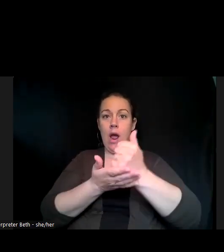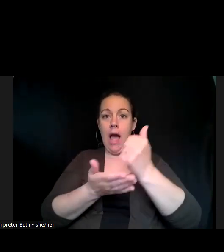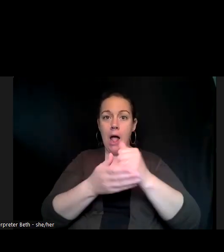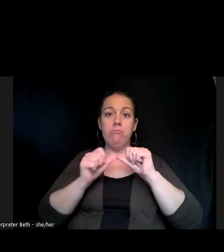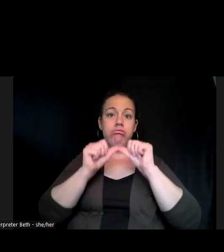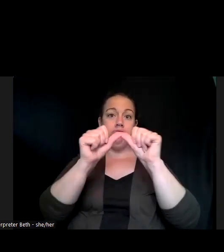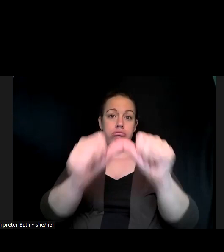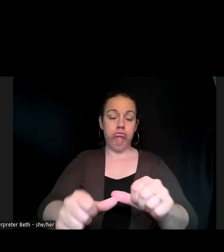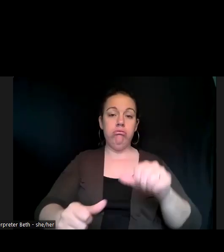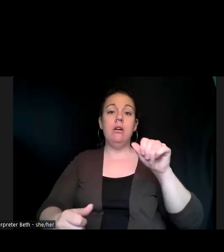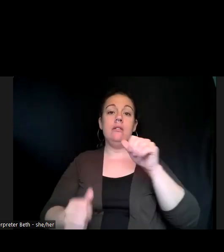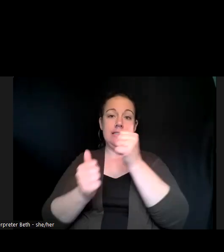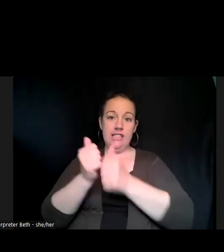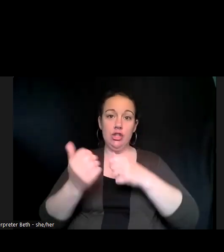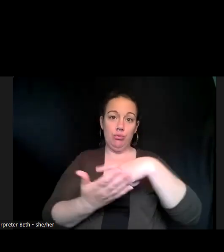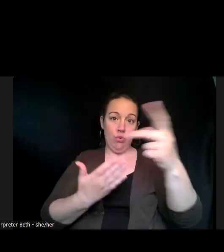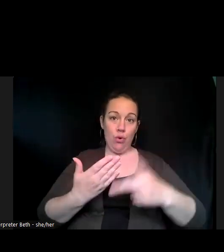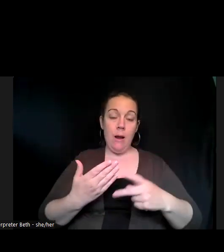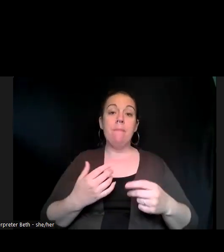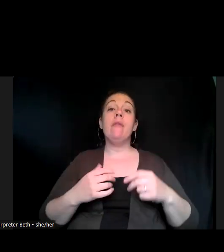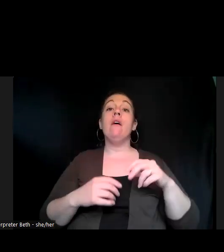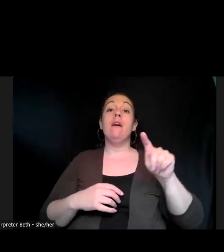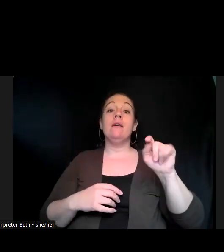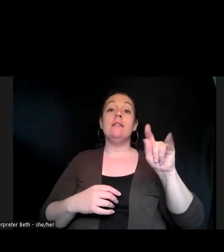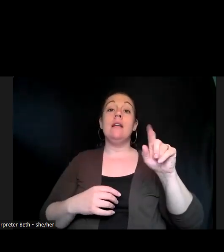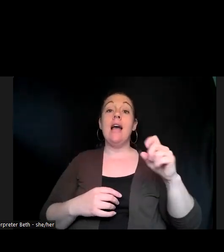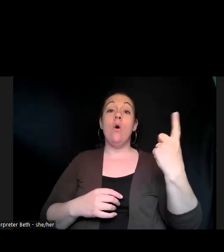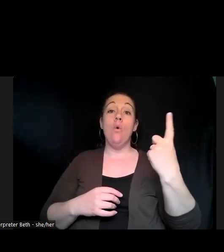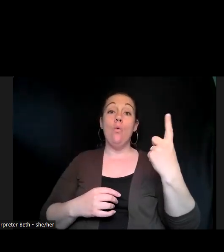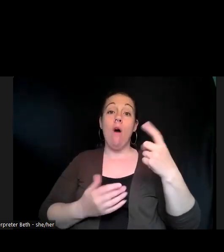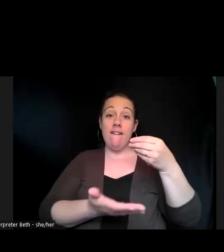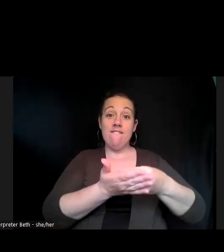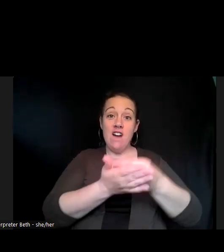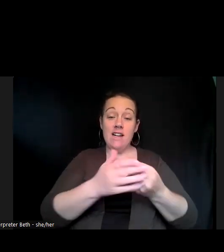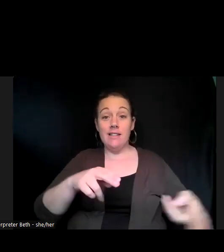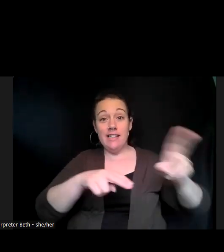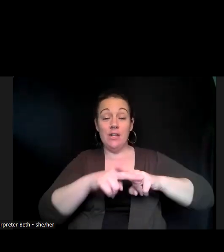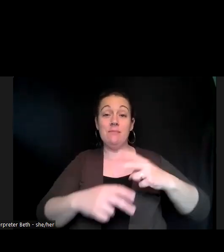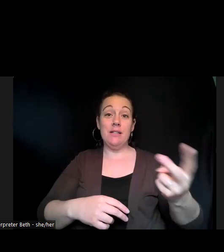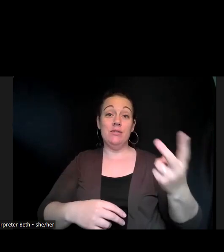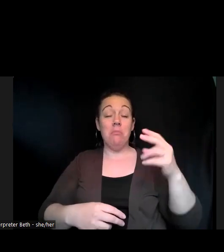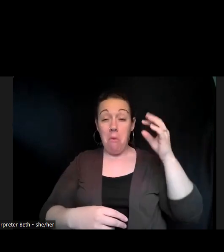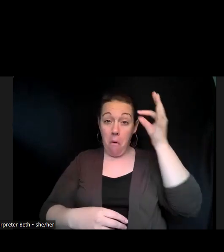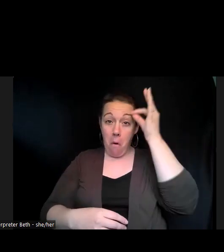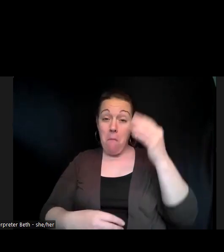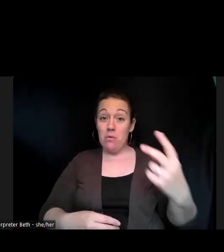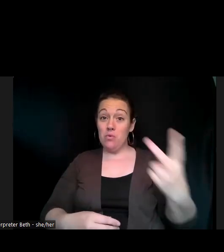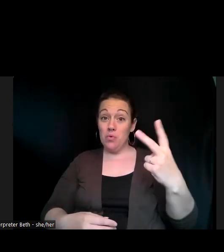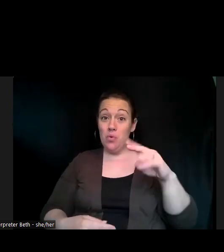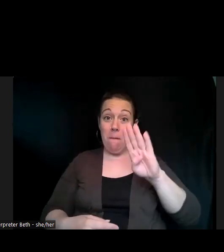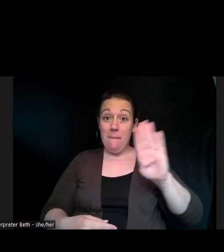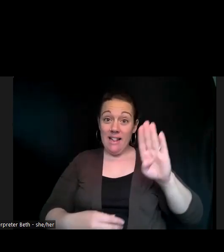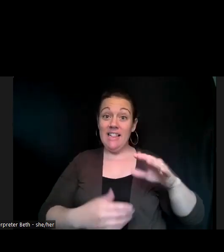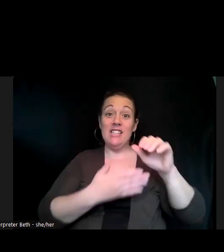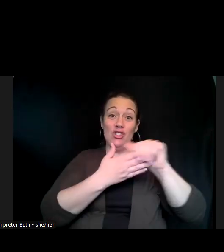beginning of the administration, we've increased Title I funding by nearly $2 billion, IDEA funding by another $1.5 billion,